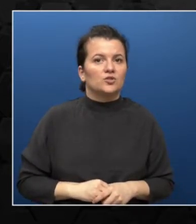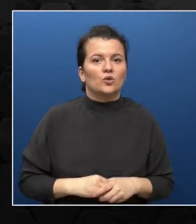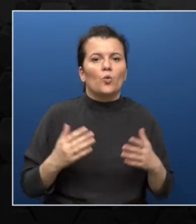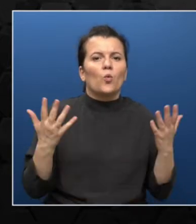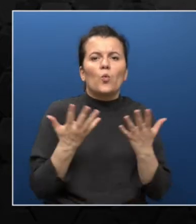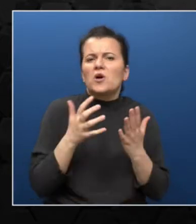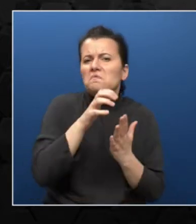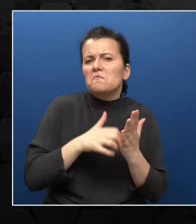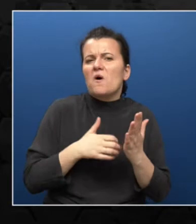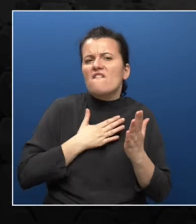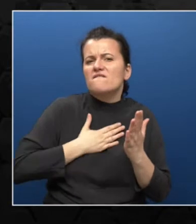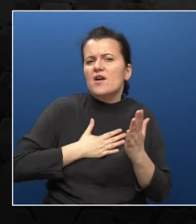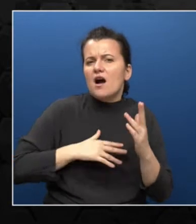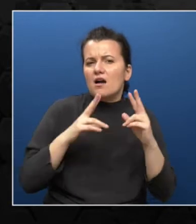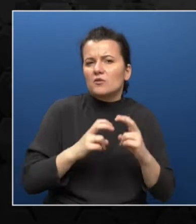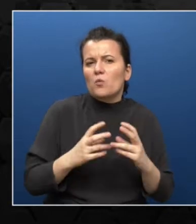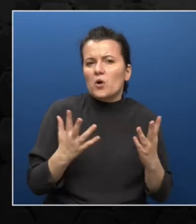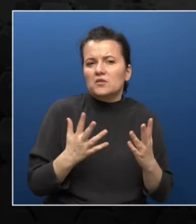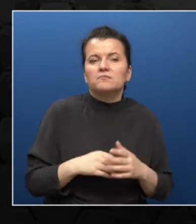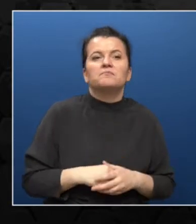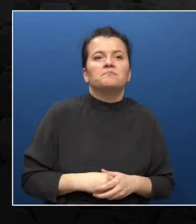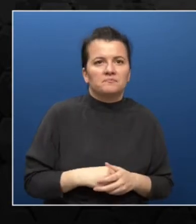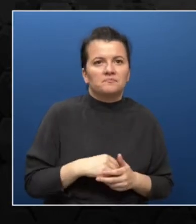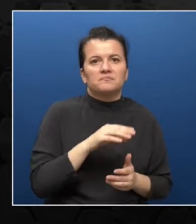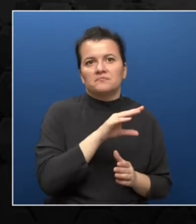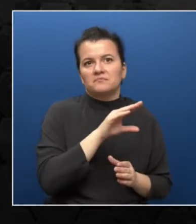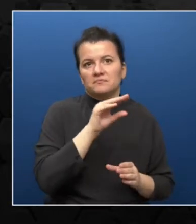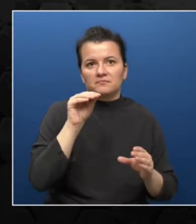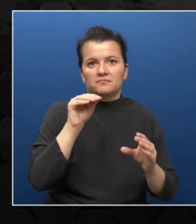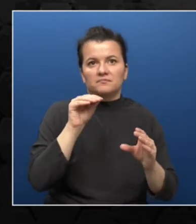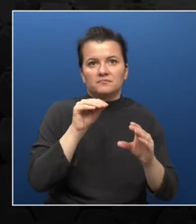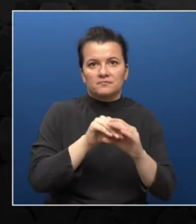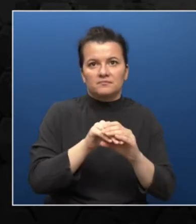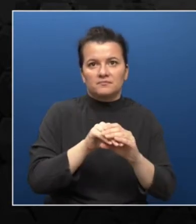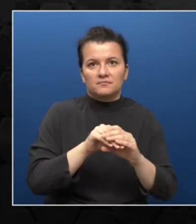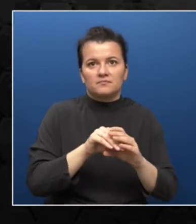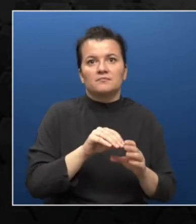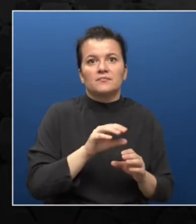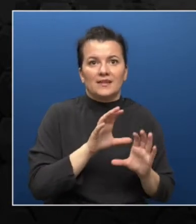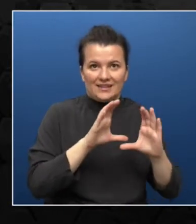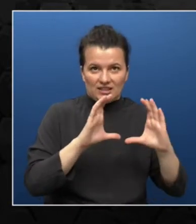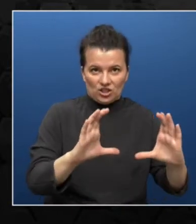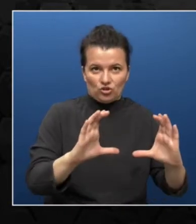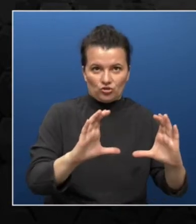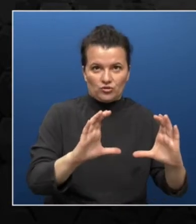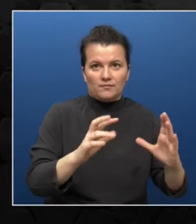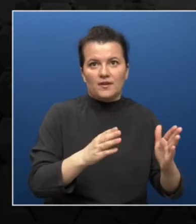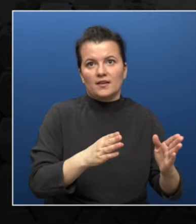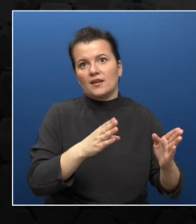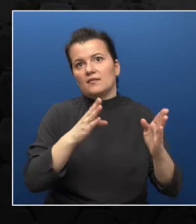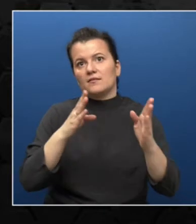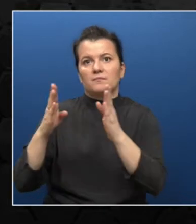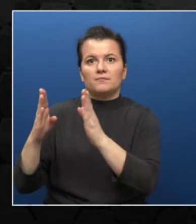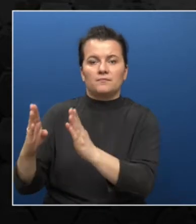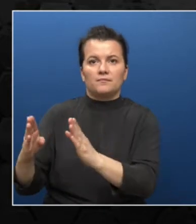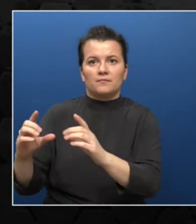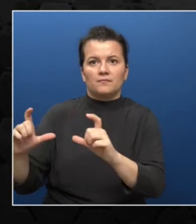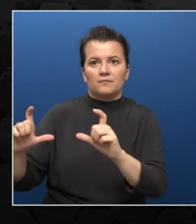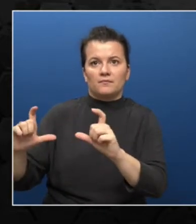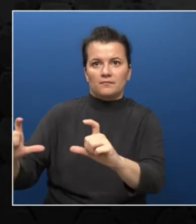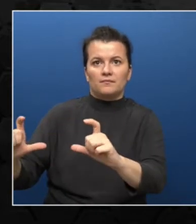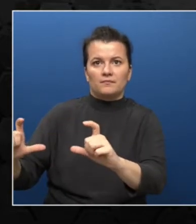And we can just create as well a button that is gonna trigger all of